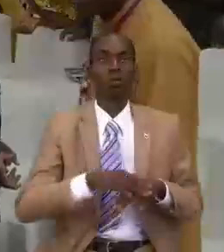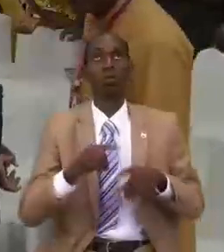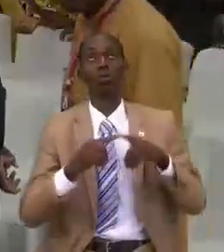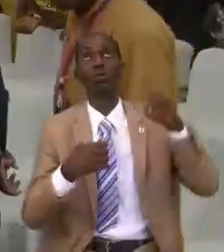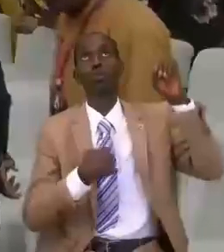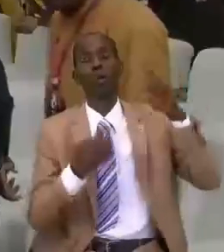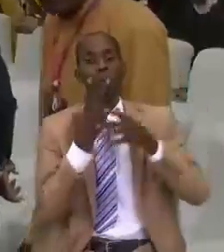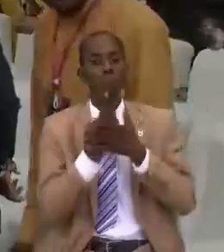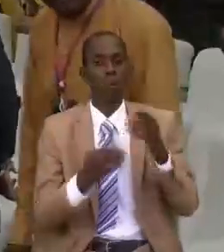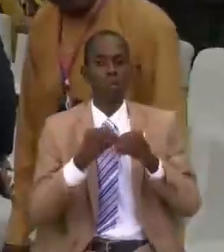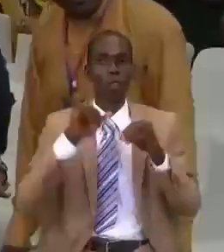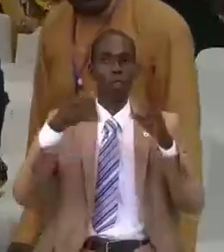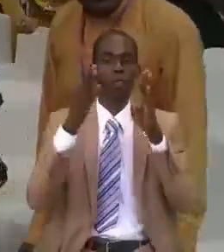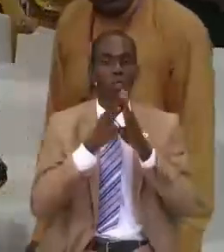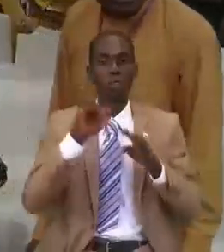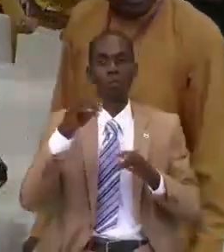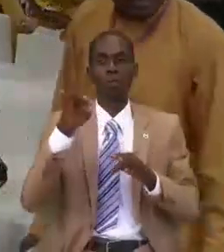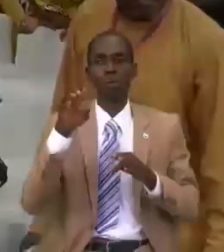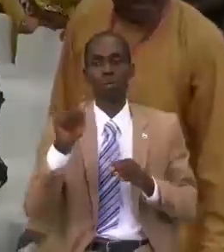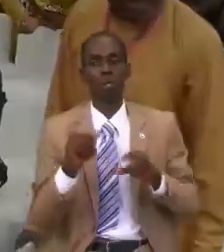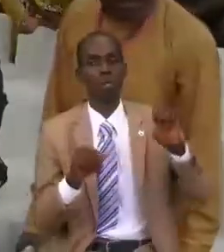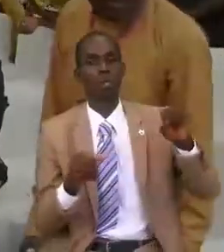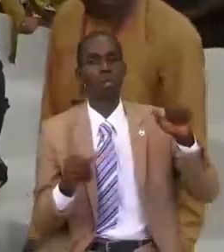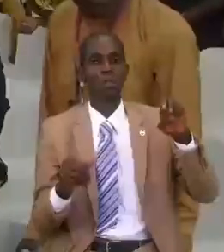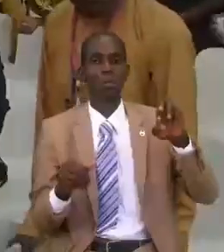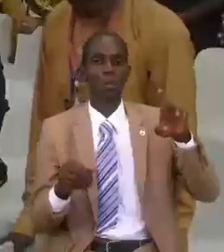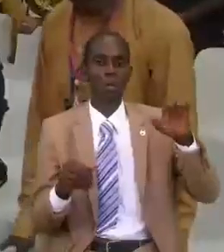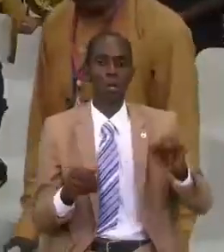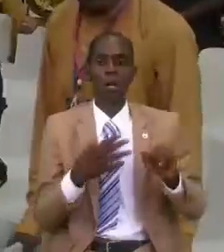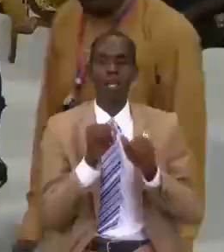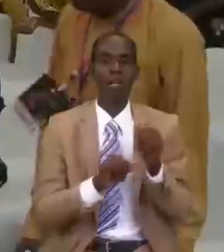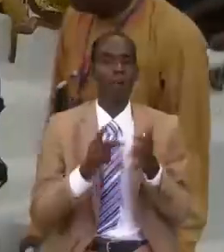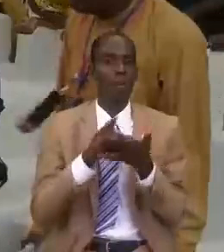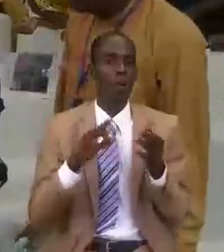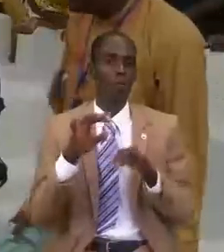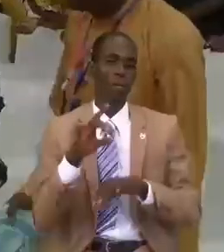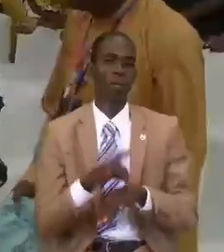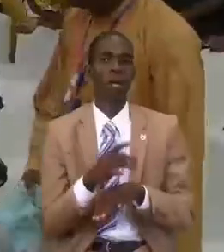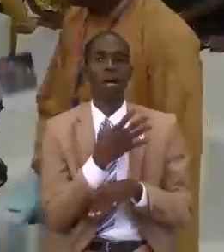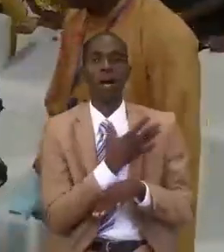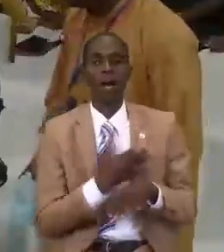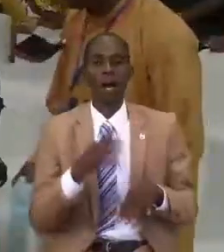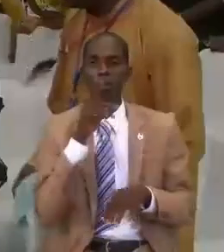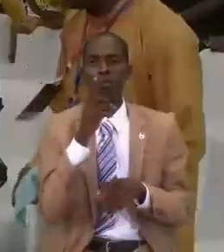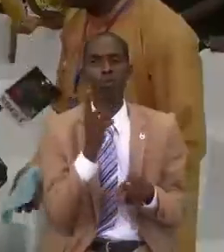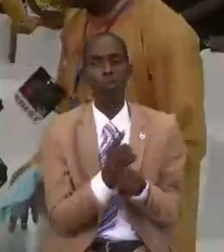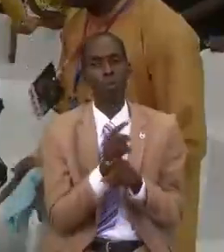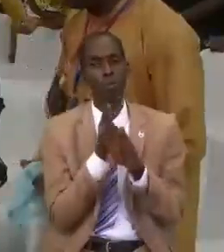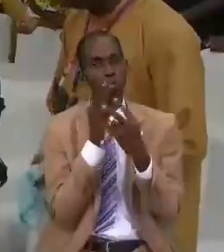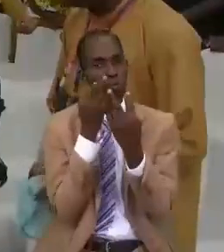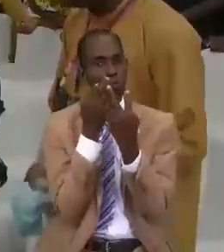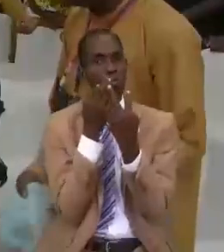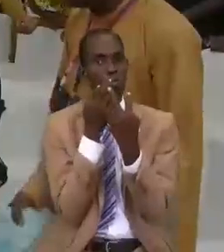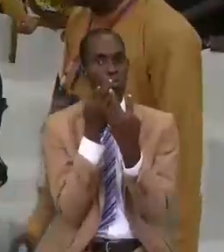the uttermost part of the earth. Are you just looking at me? We don't get it by just looking. We get it